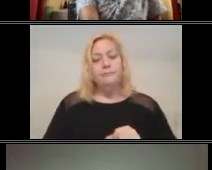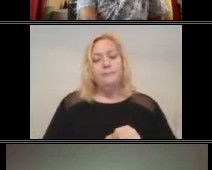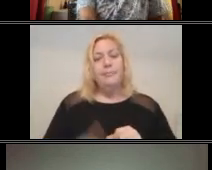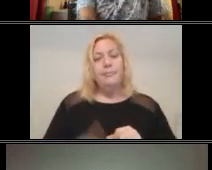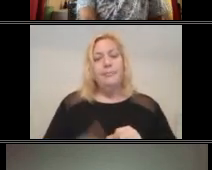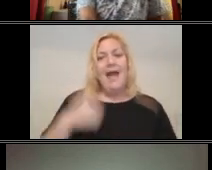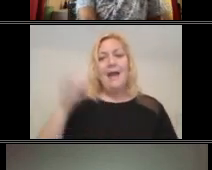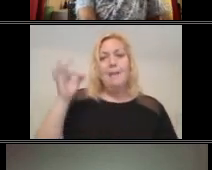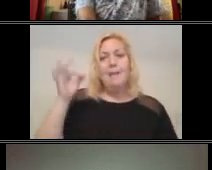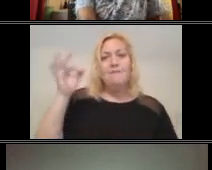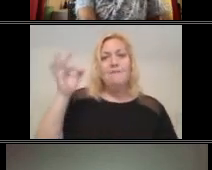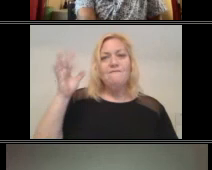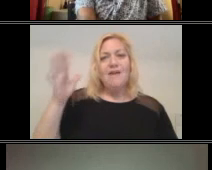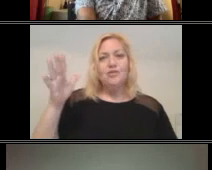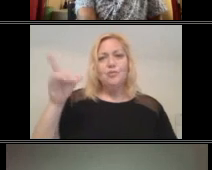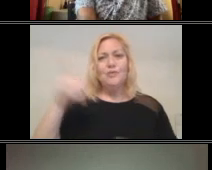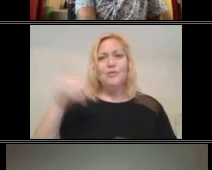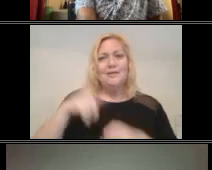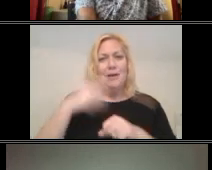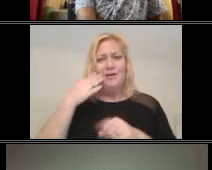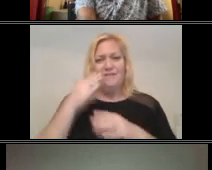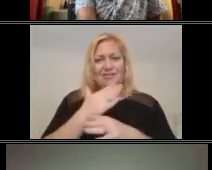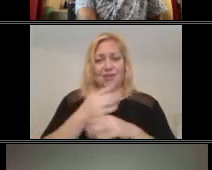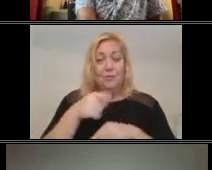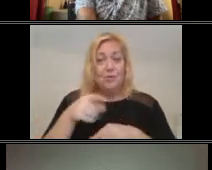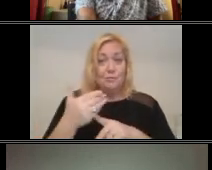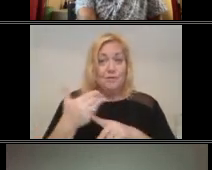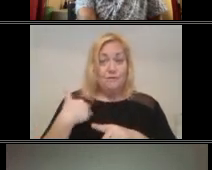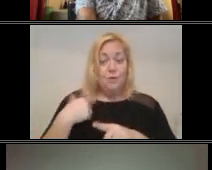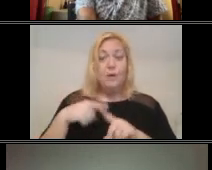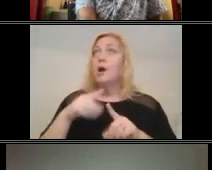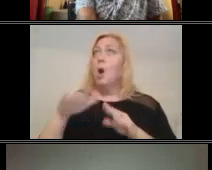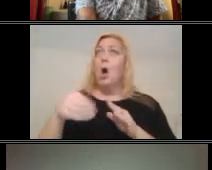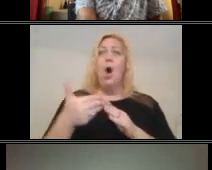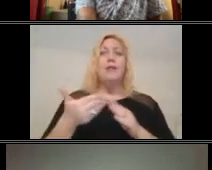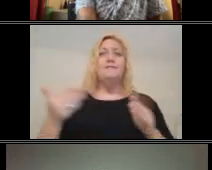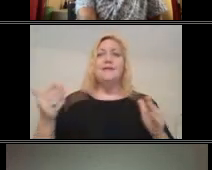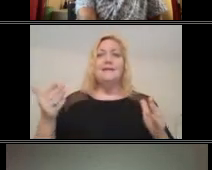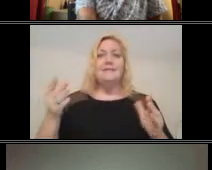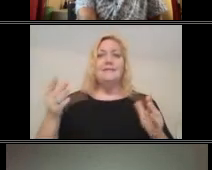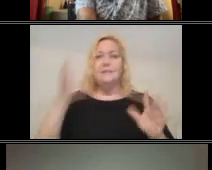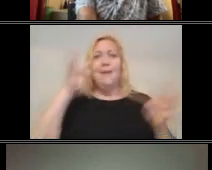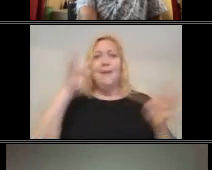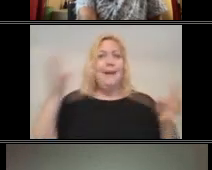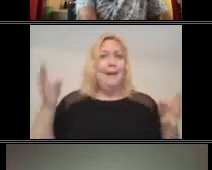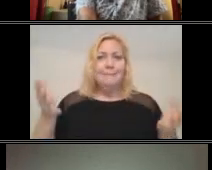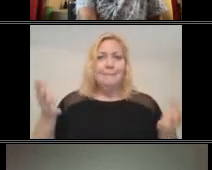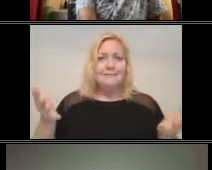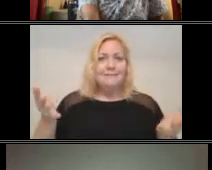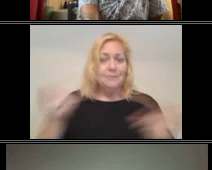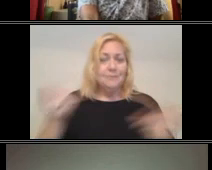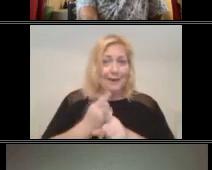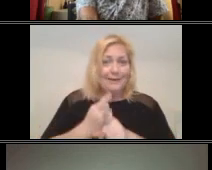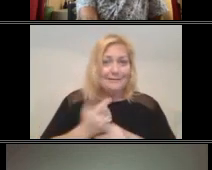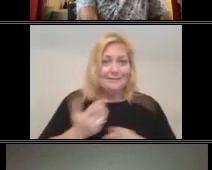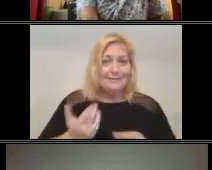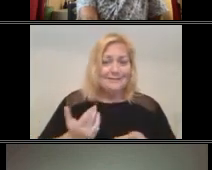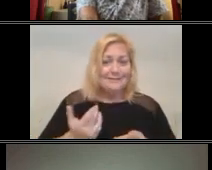talk about, and I don't know if I've shared this before, but like all of this is like made up, right? Like